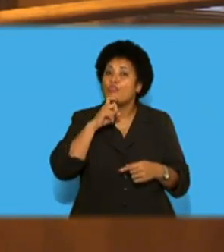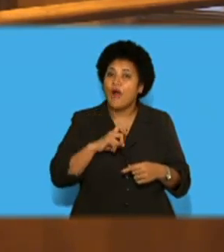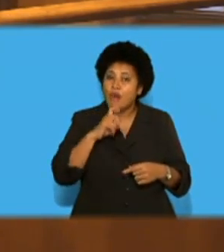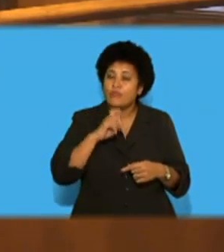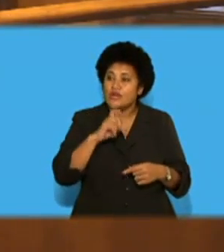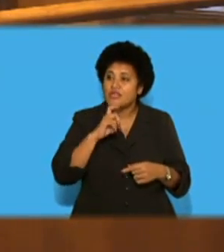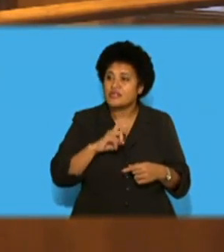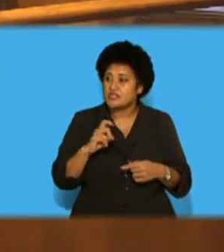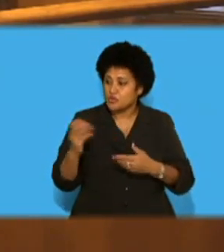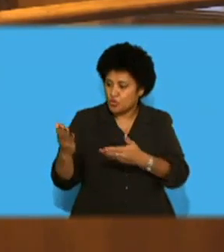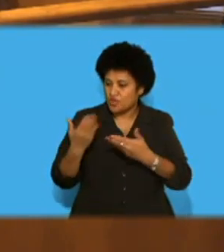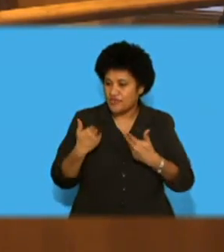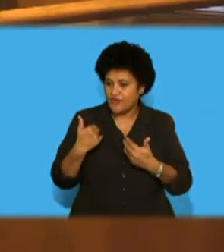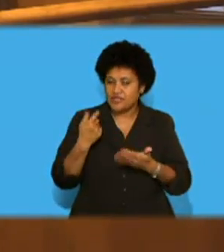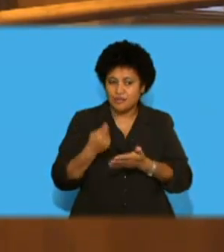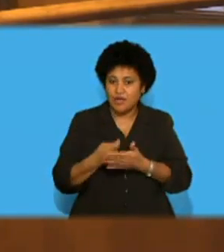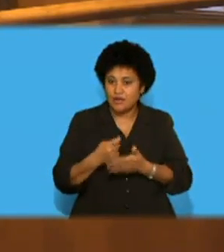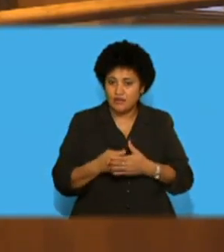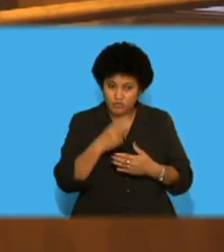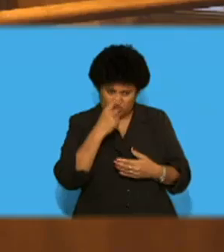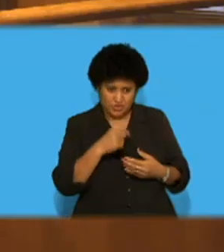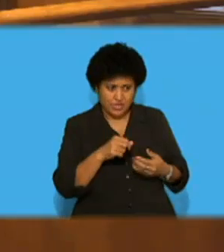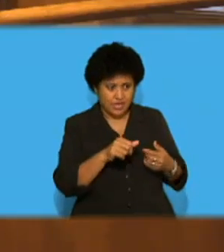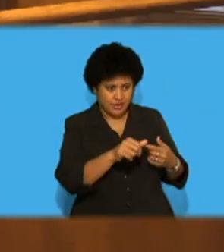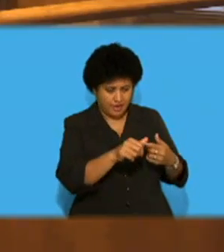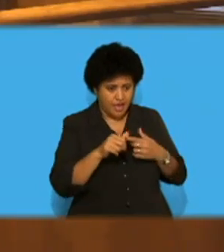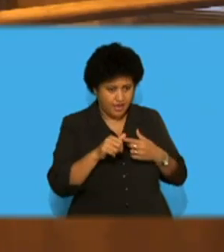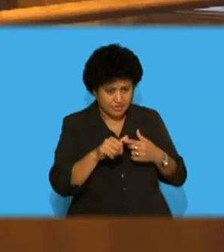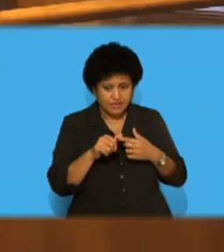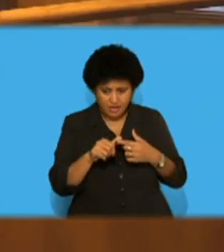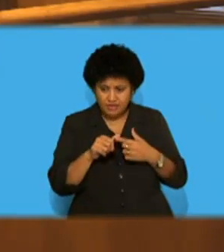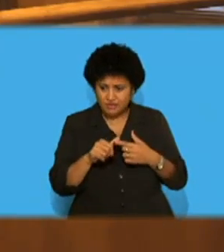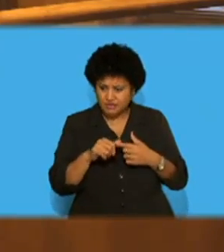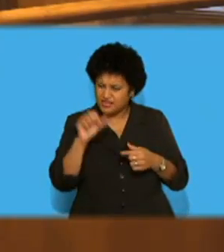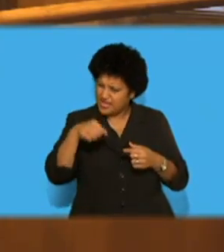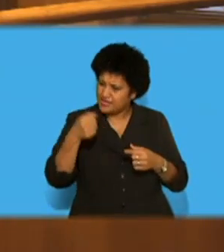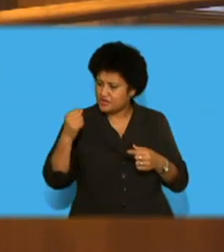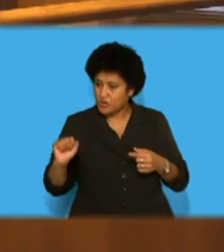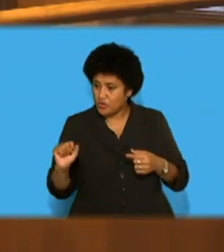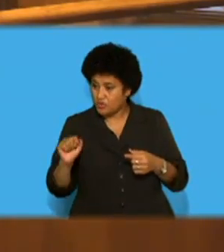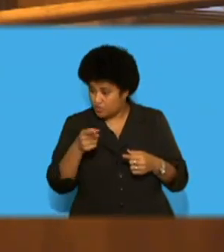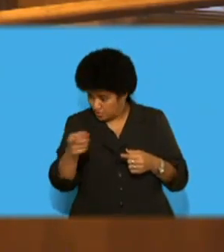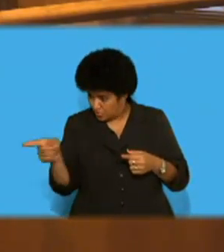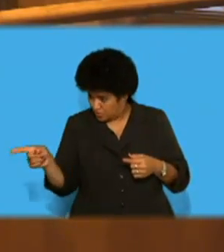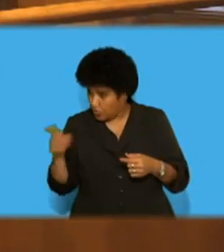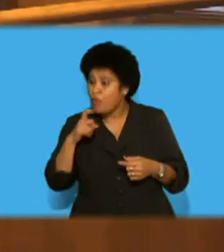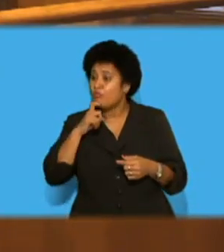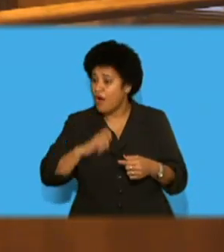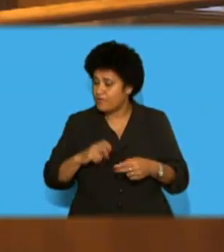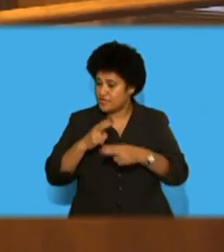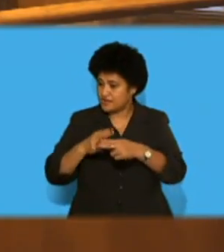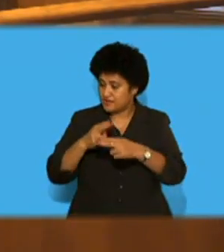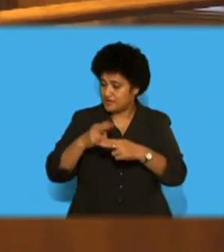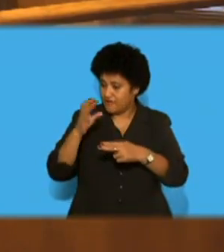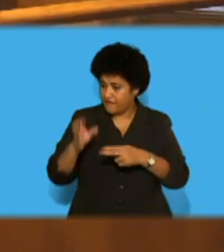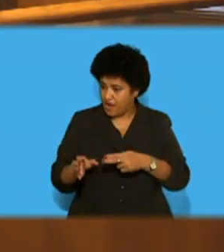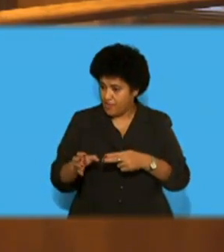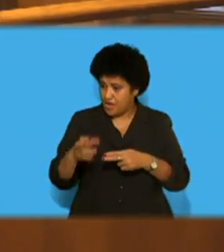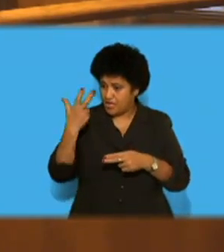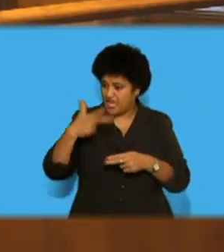in 2014. Can we get a reply in this house and answer, just simply yes or no? Did you promise the farmers